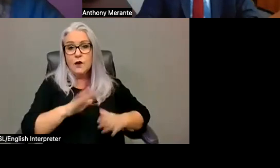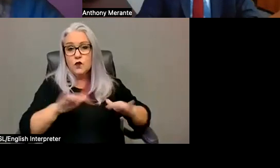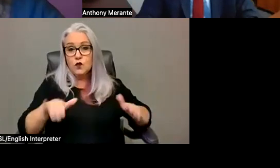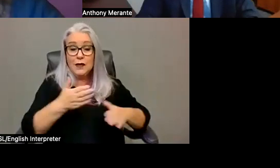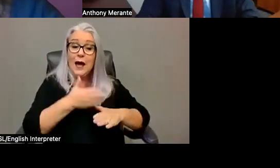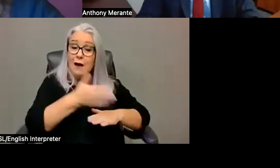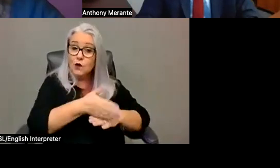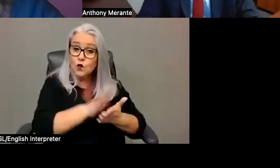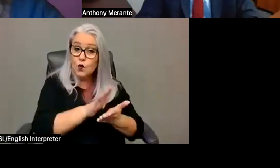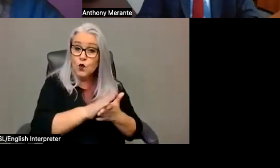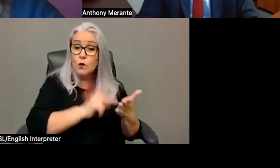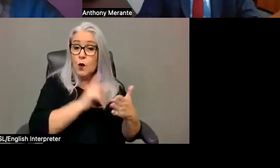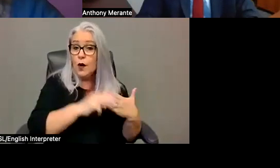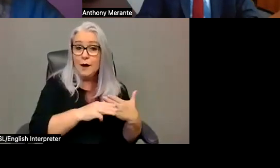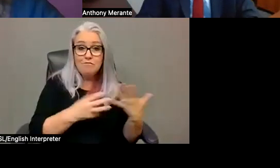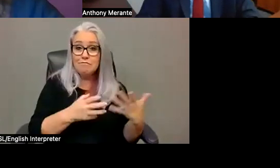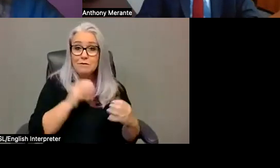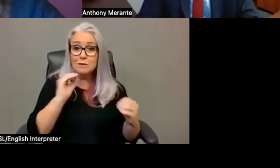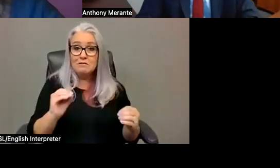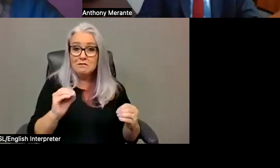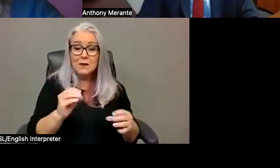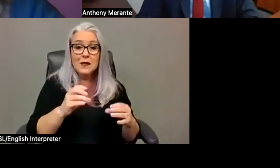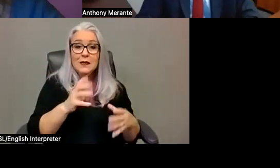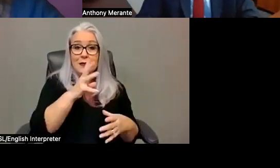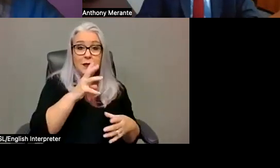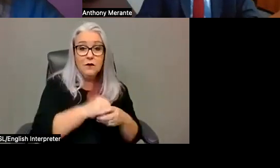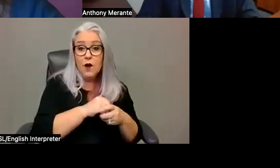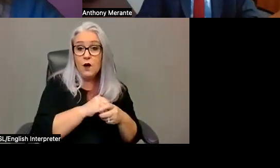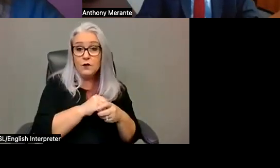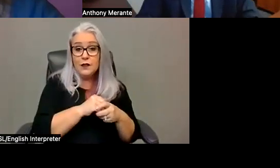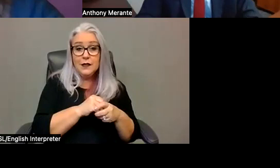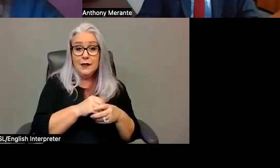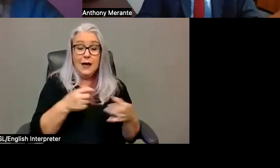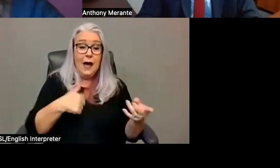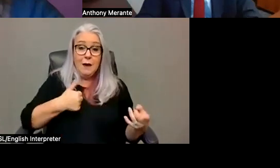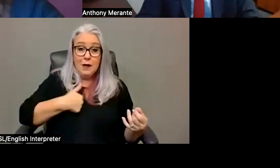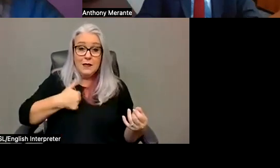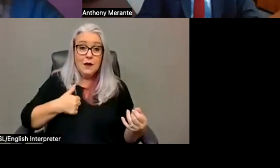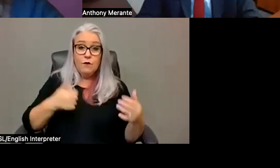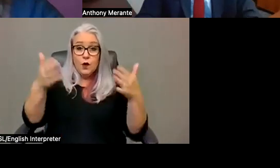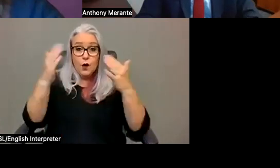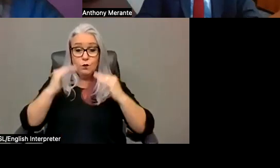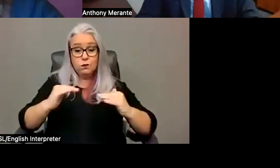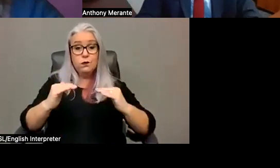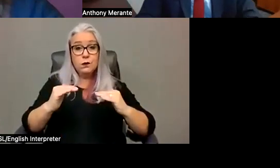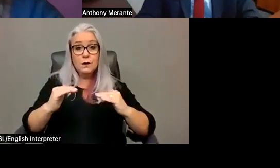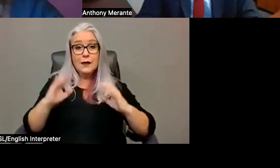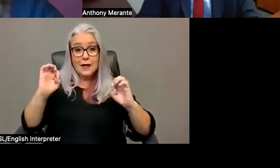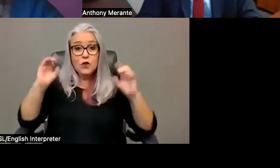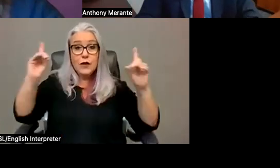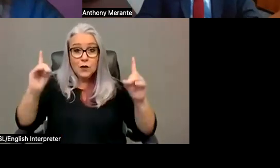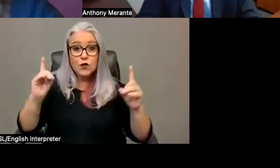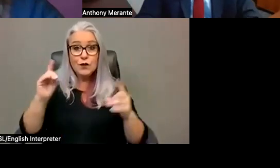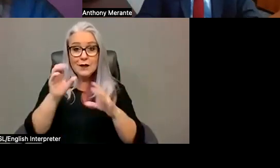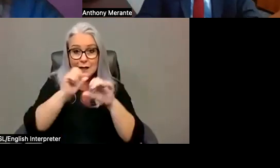school to get involved. And again, I'll take it down to the education system over here. The mayor can tout